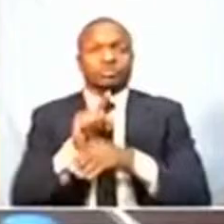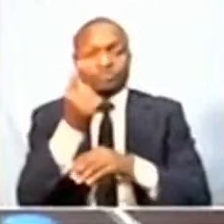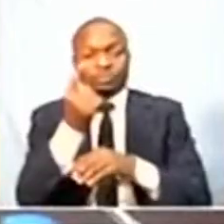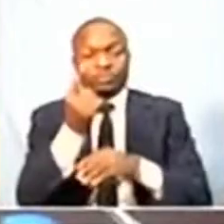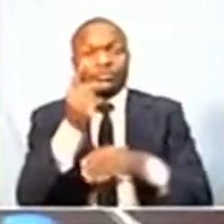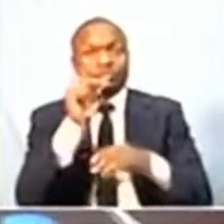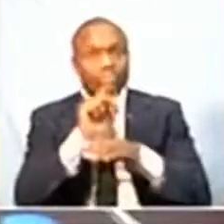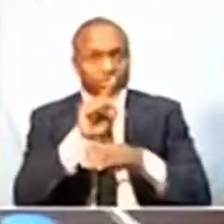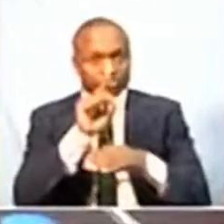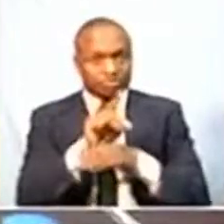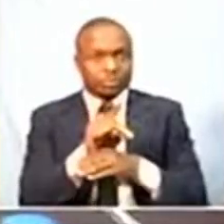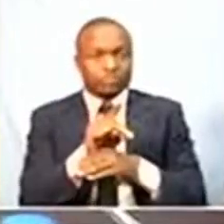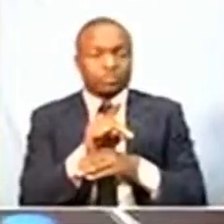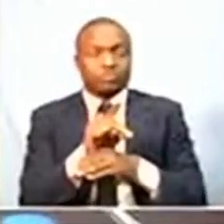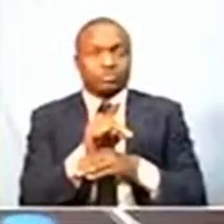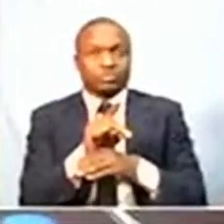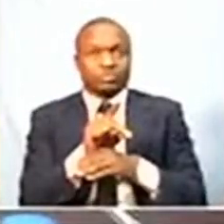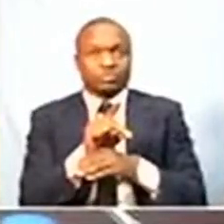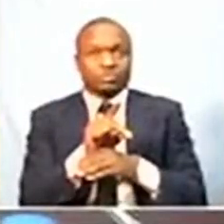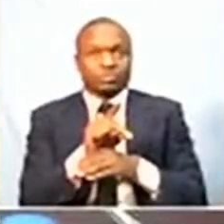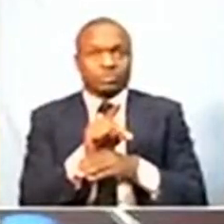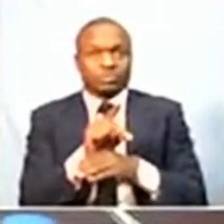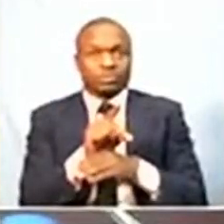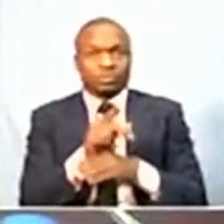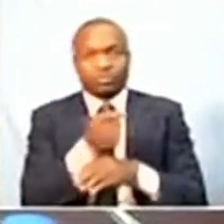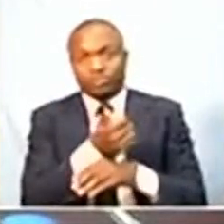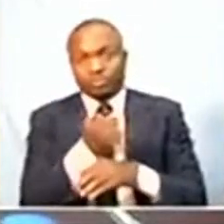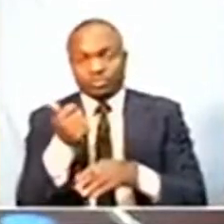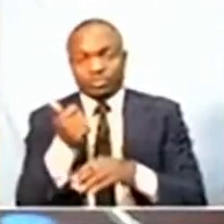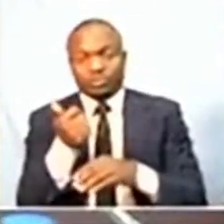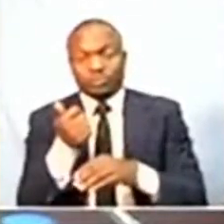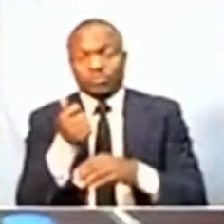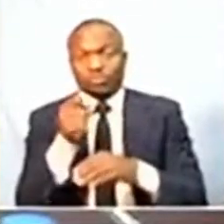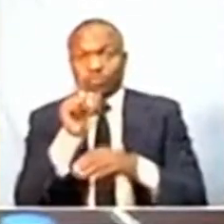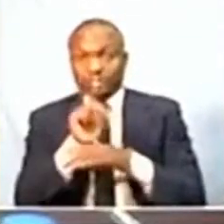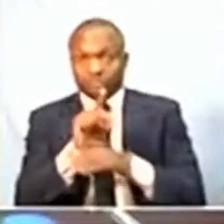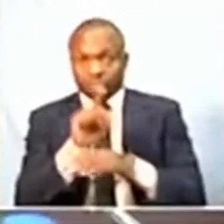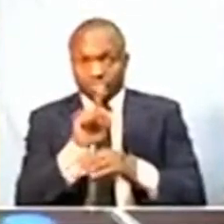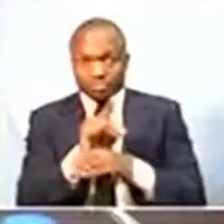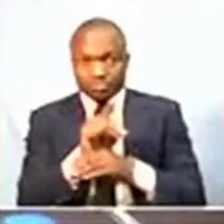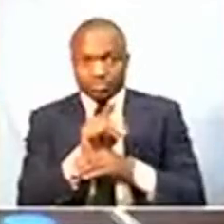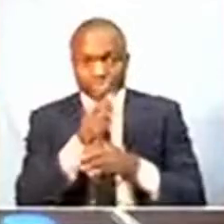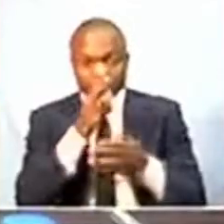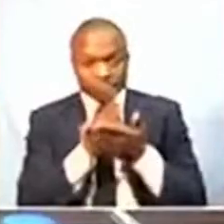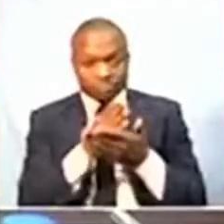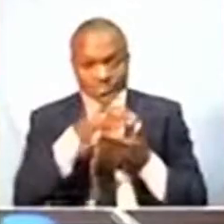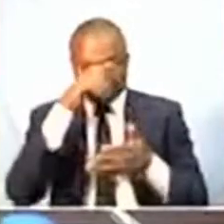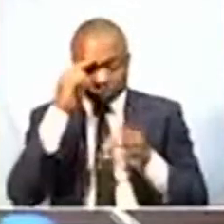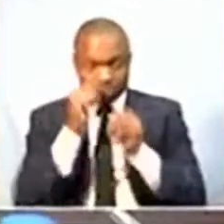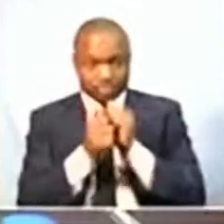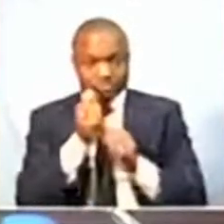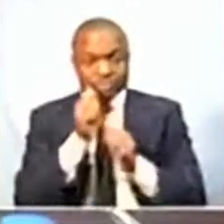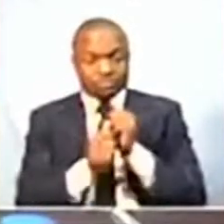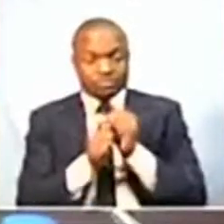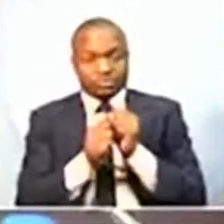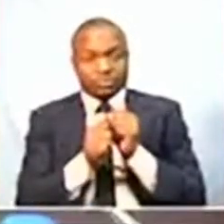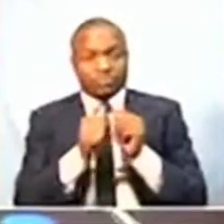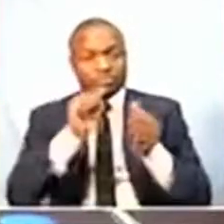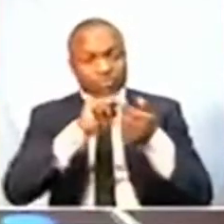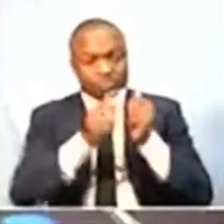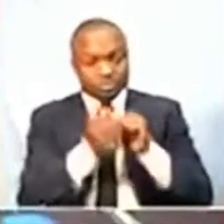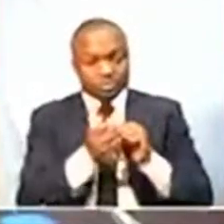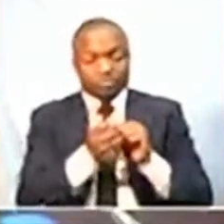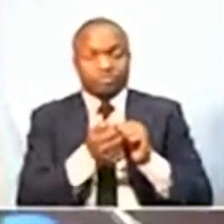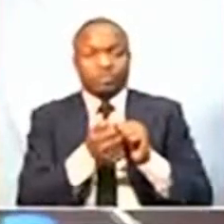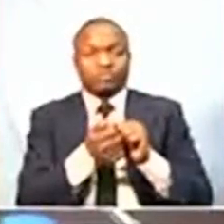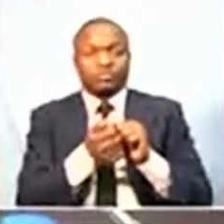outstanding projects, which the other projects are stored due to succession wrangles in the